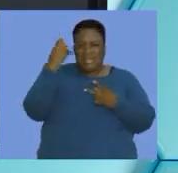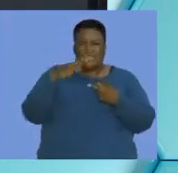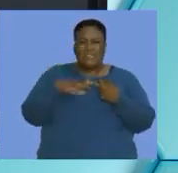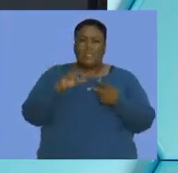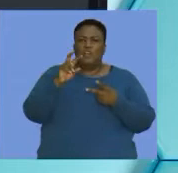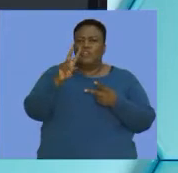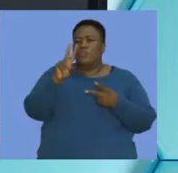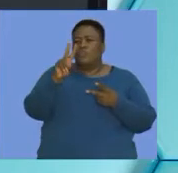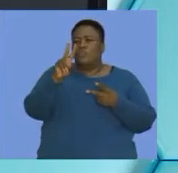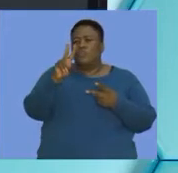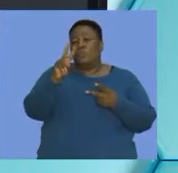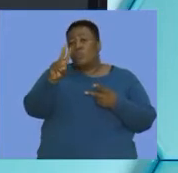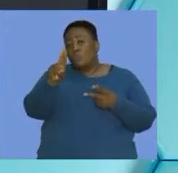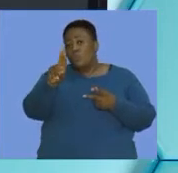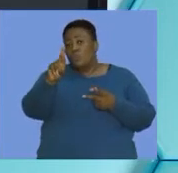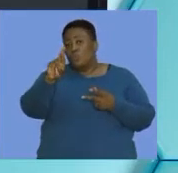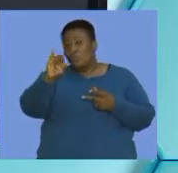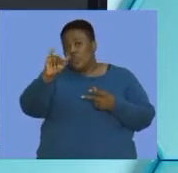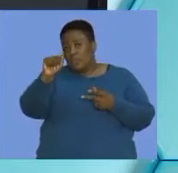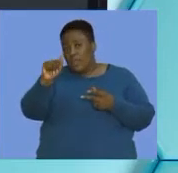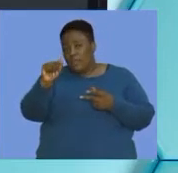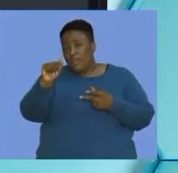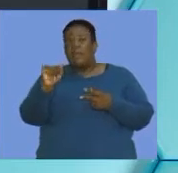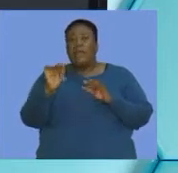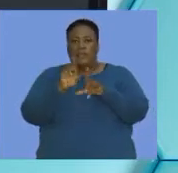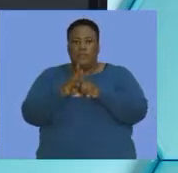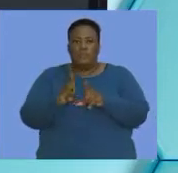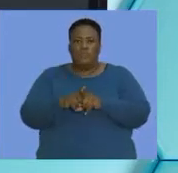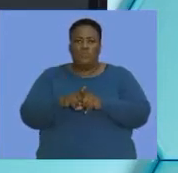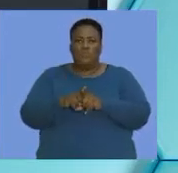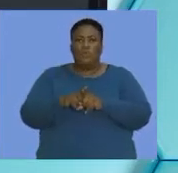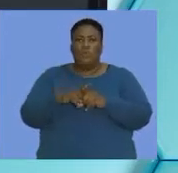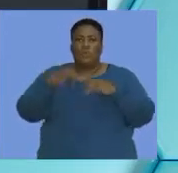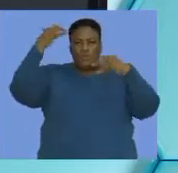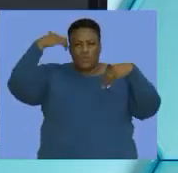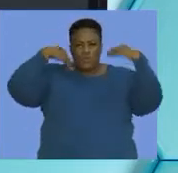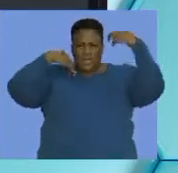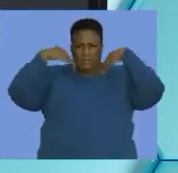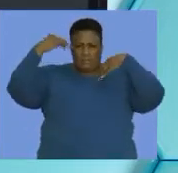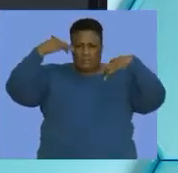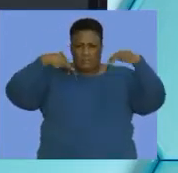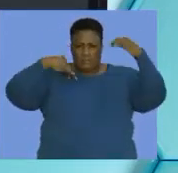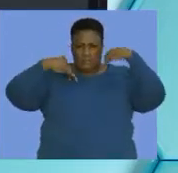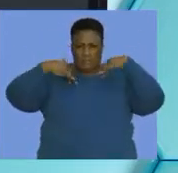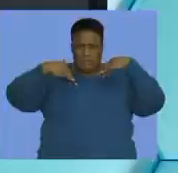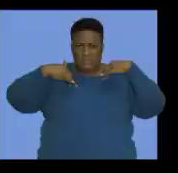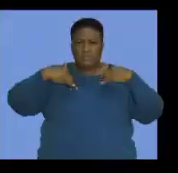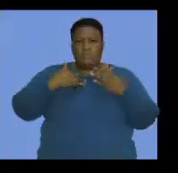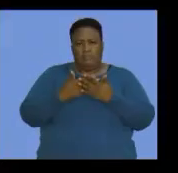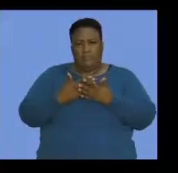as well as sweat. And so that is a waste product that the body produces because of metabolism.